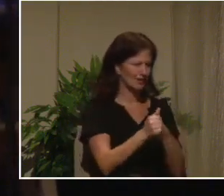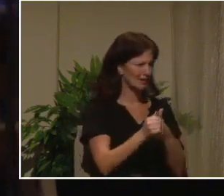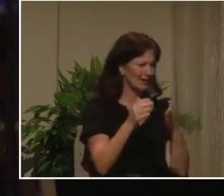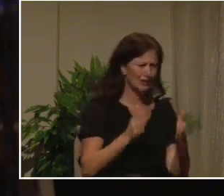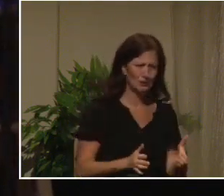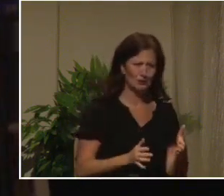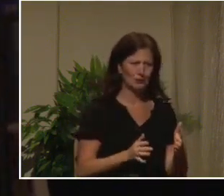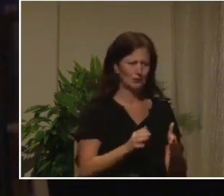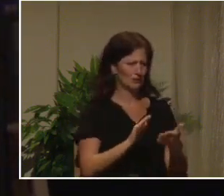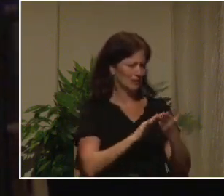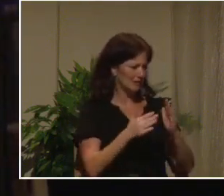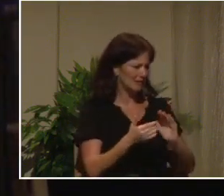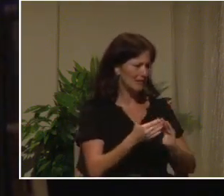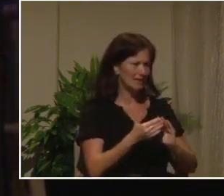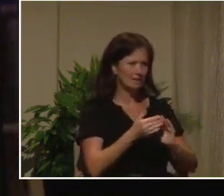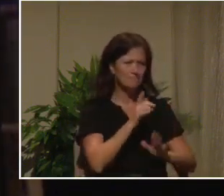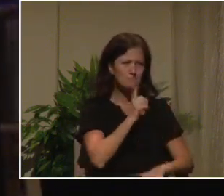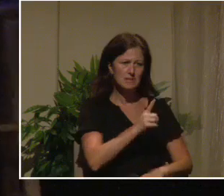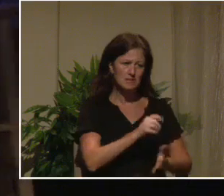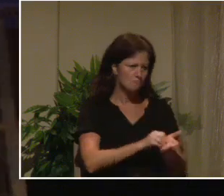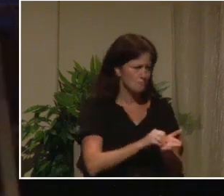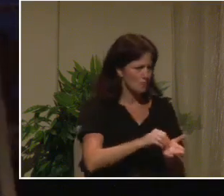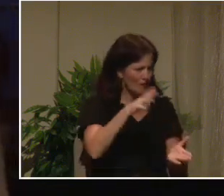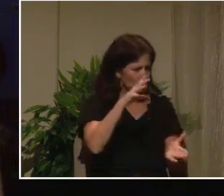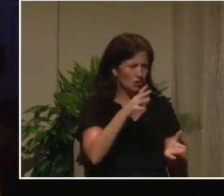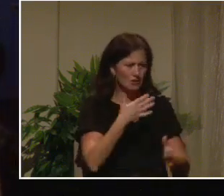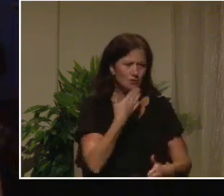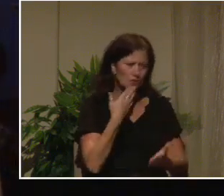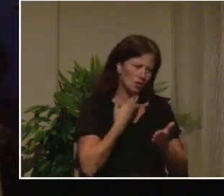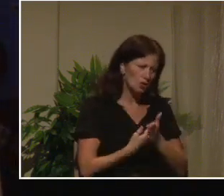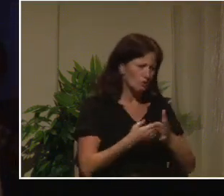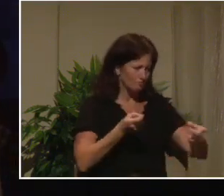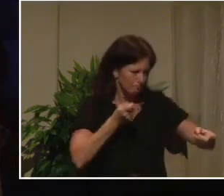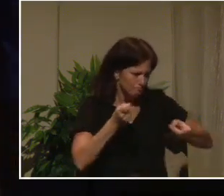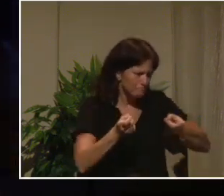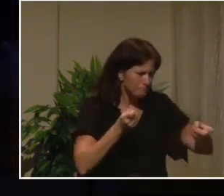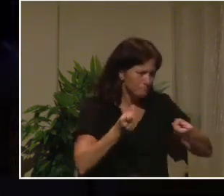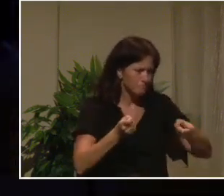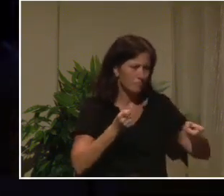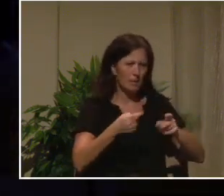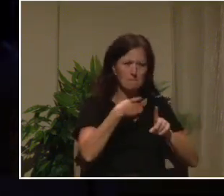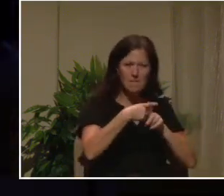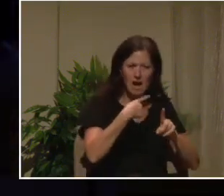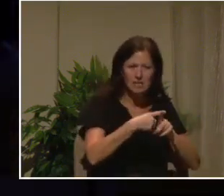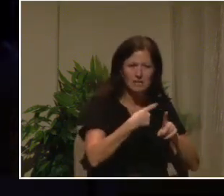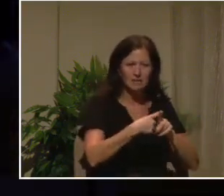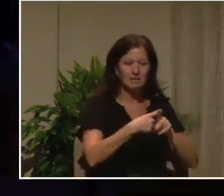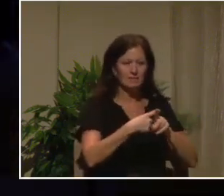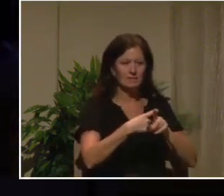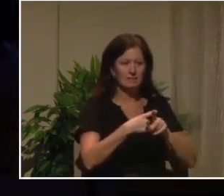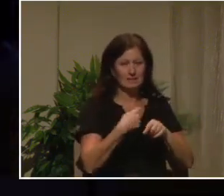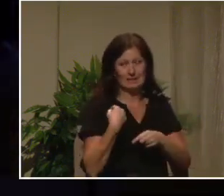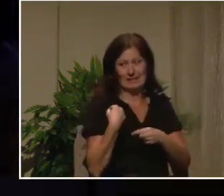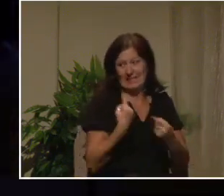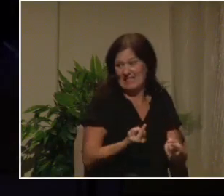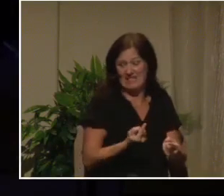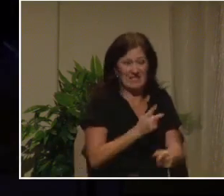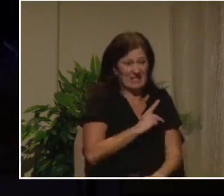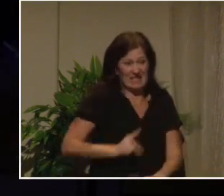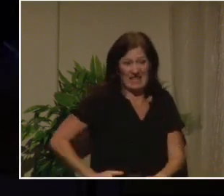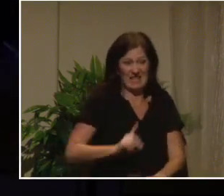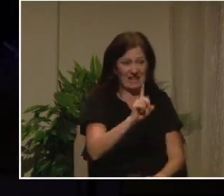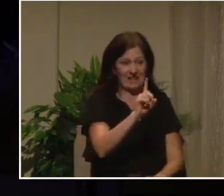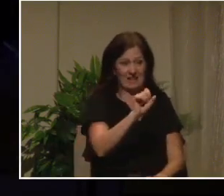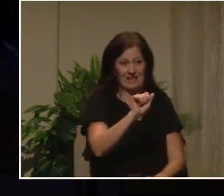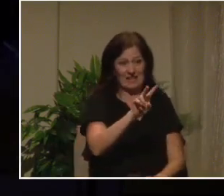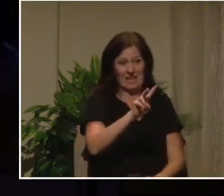prosperous. His leadership is the best leadership that this country has had until since King David had been